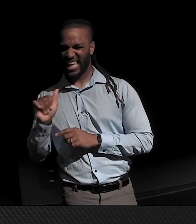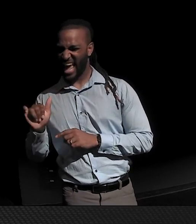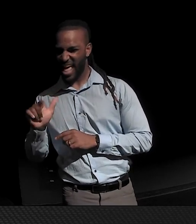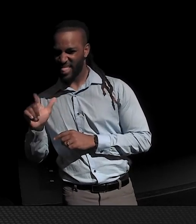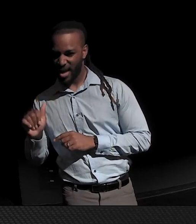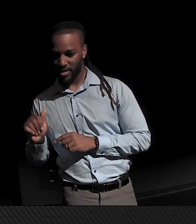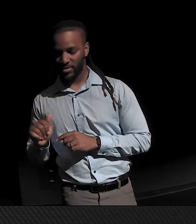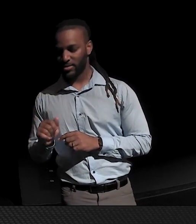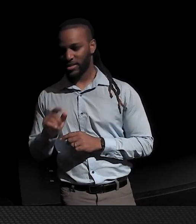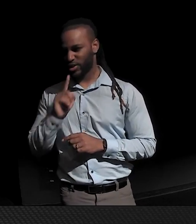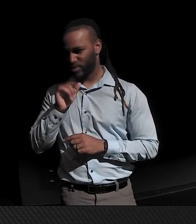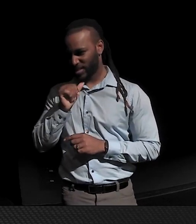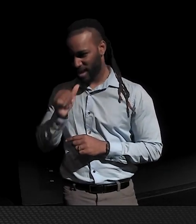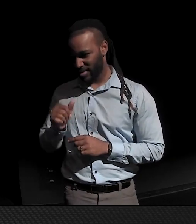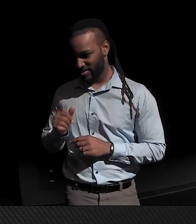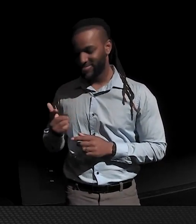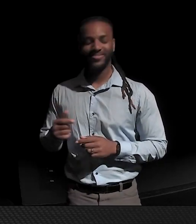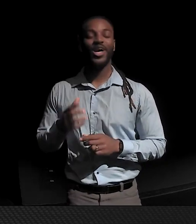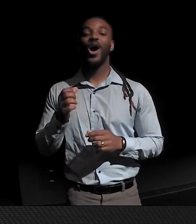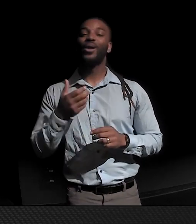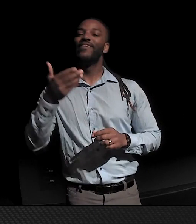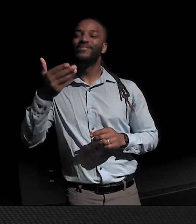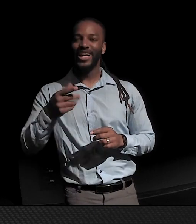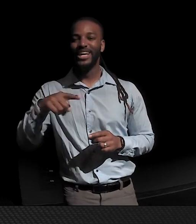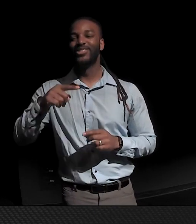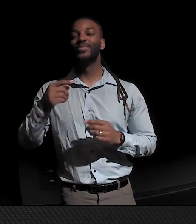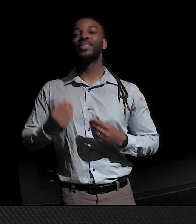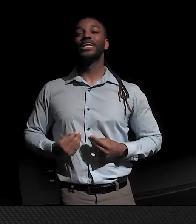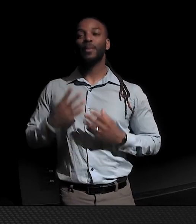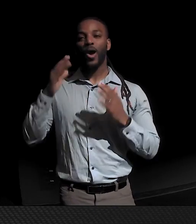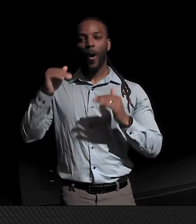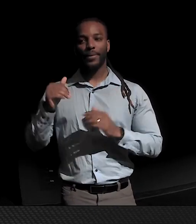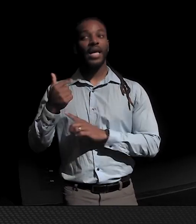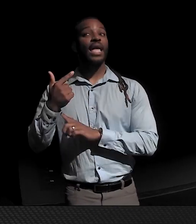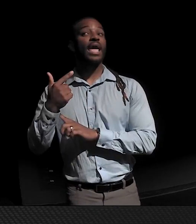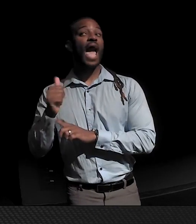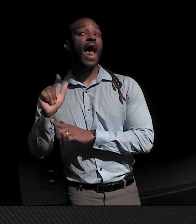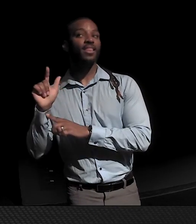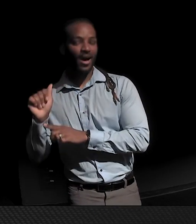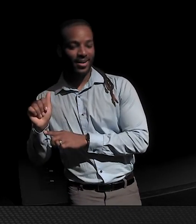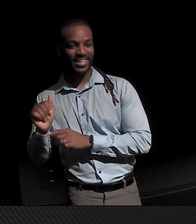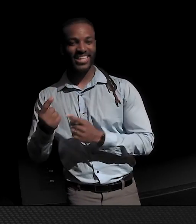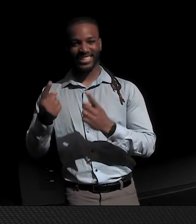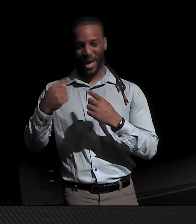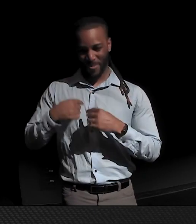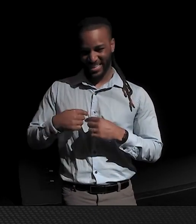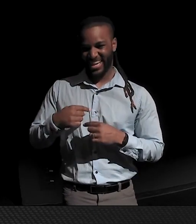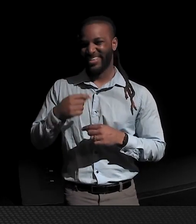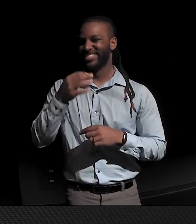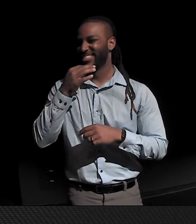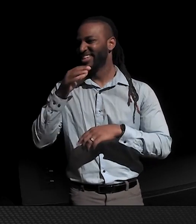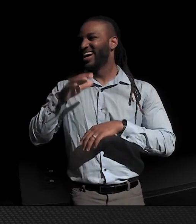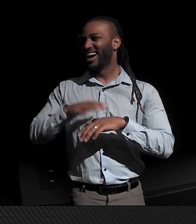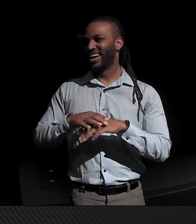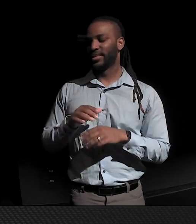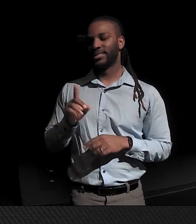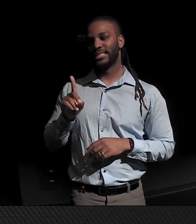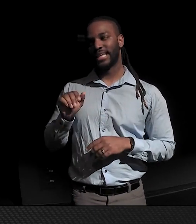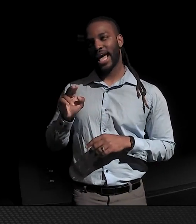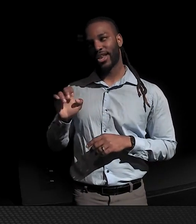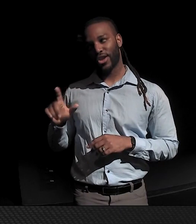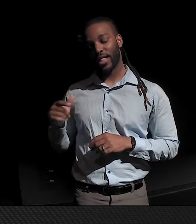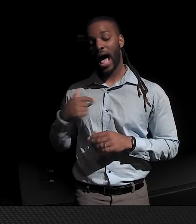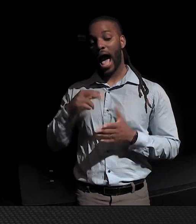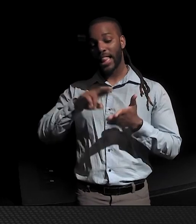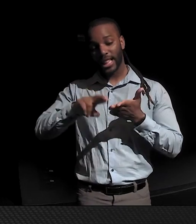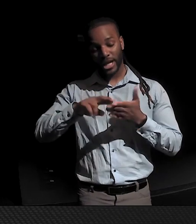not. I want to invite you guys to the Inspiring Hope Gala that's coming up on... Daniel, I